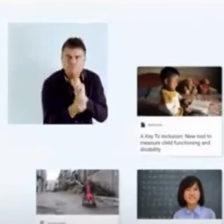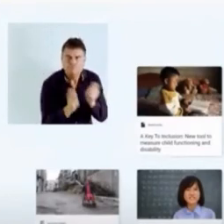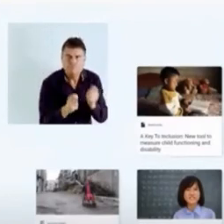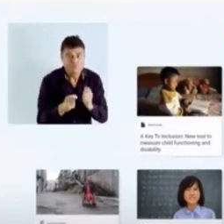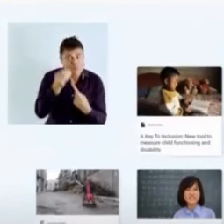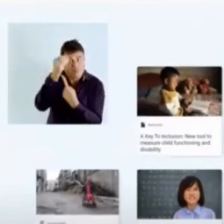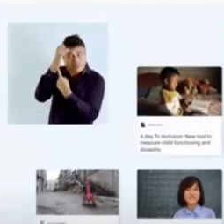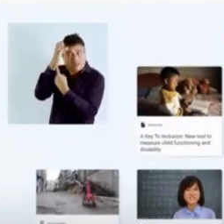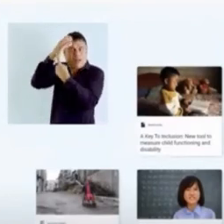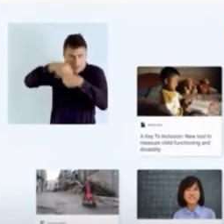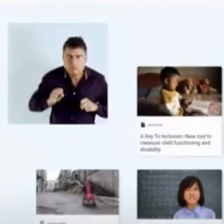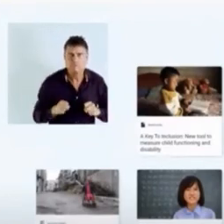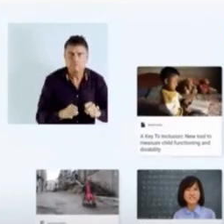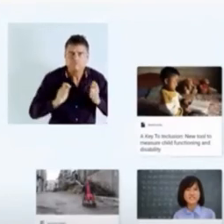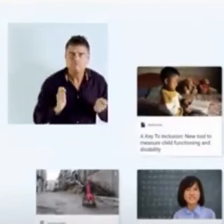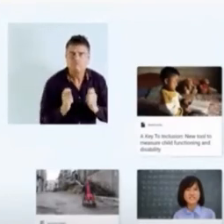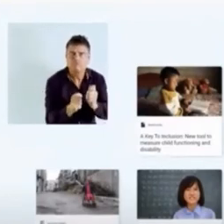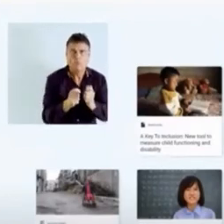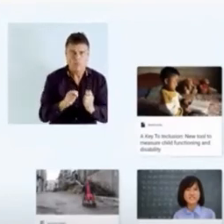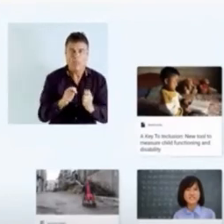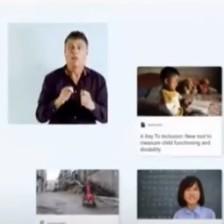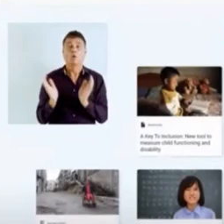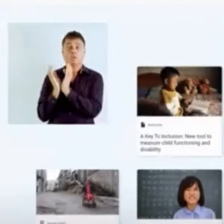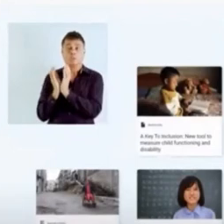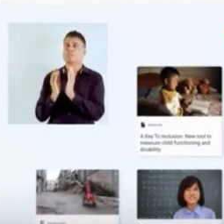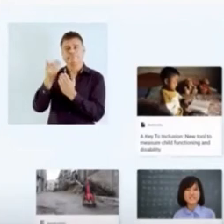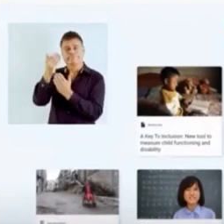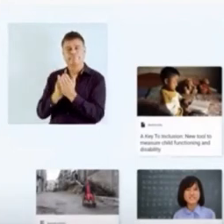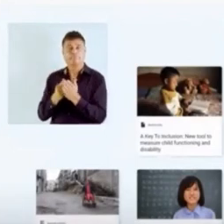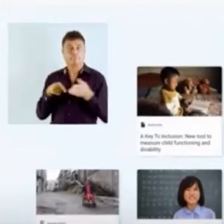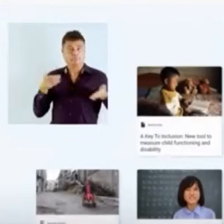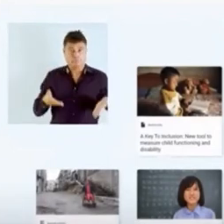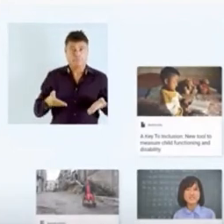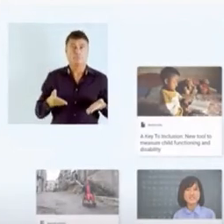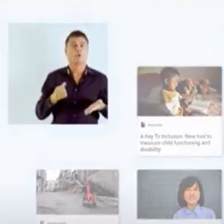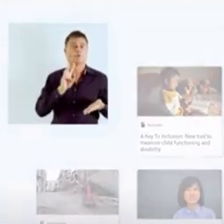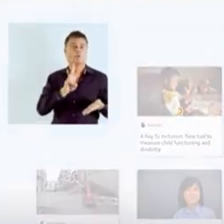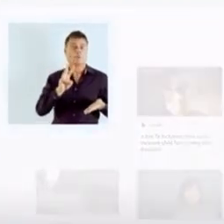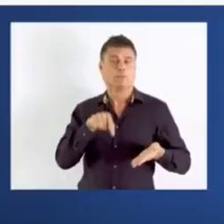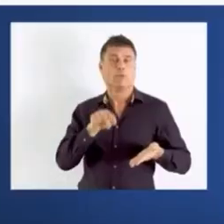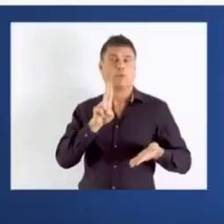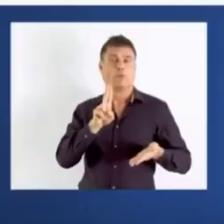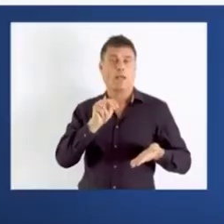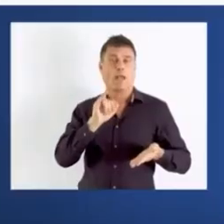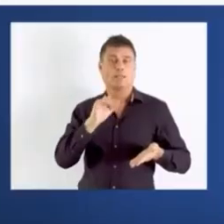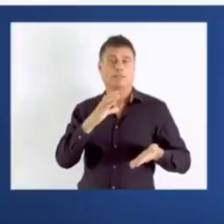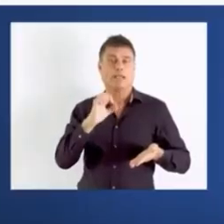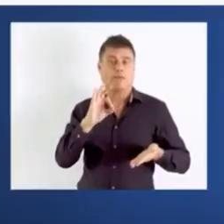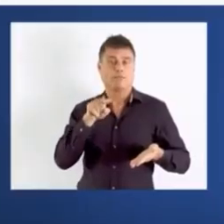statistical knowledge into action. The material is available on UNICEF data website